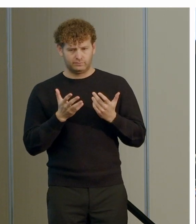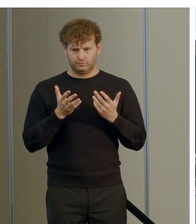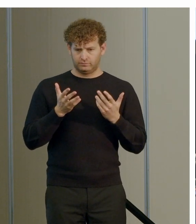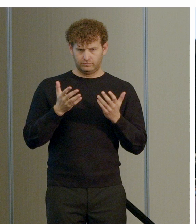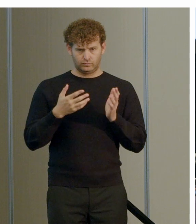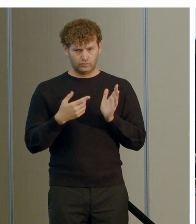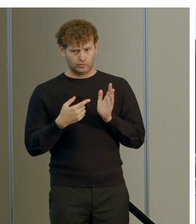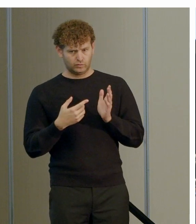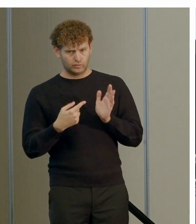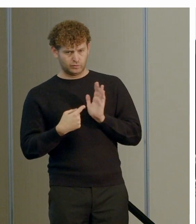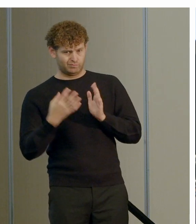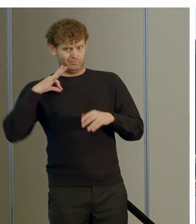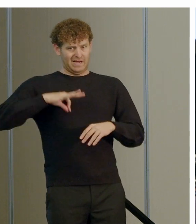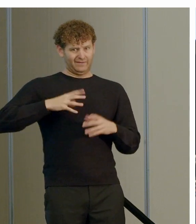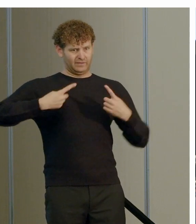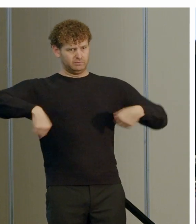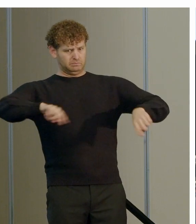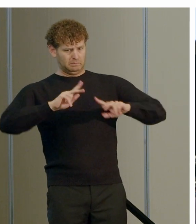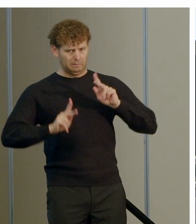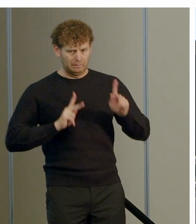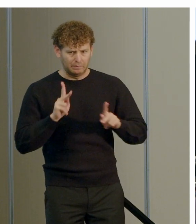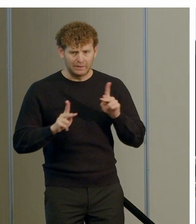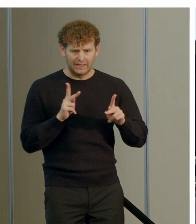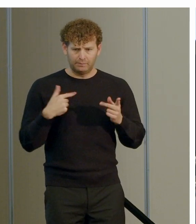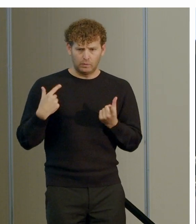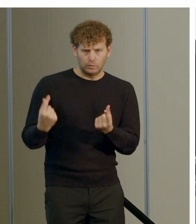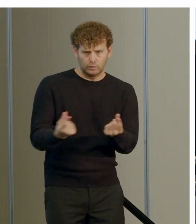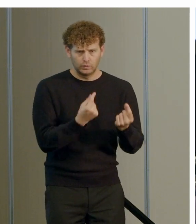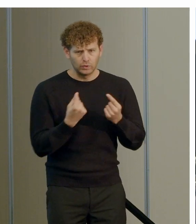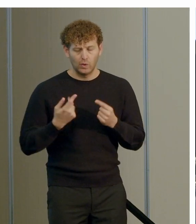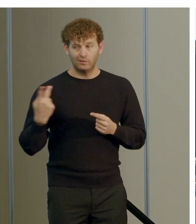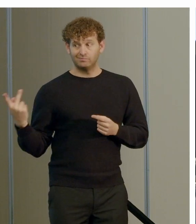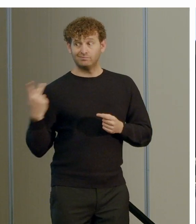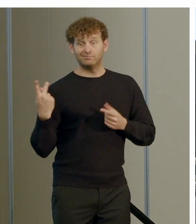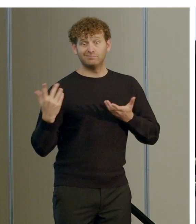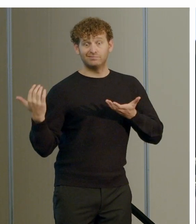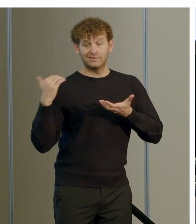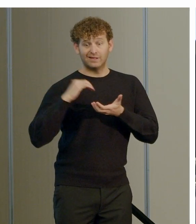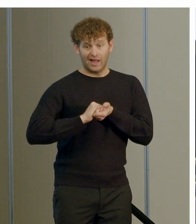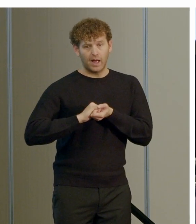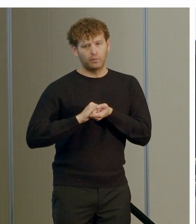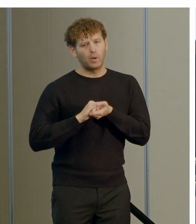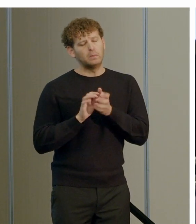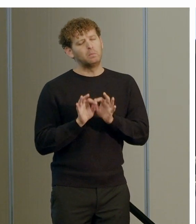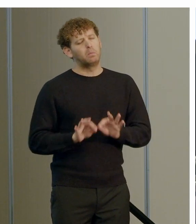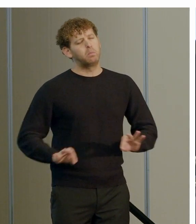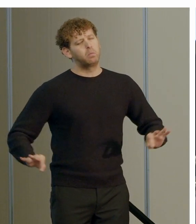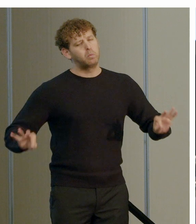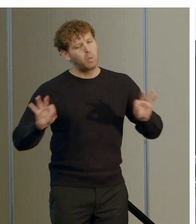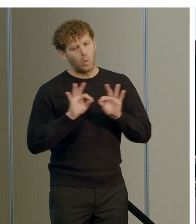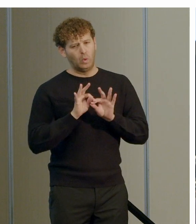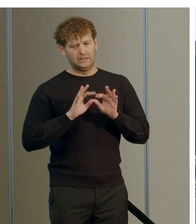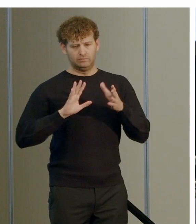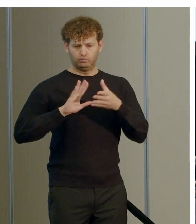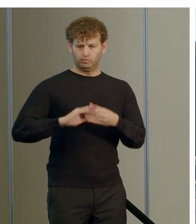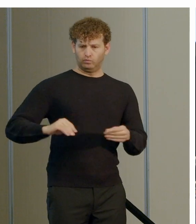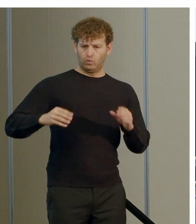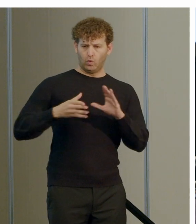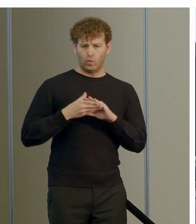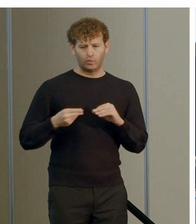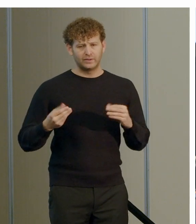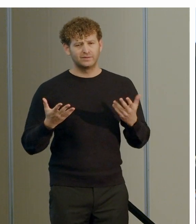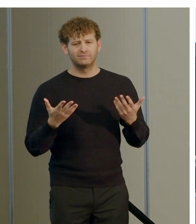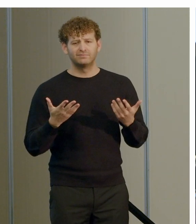key part of that story. Please feel free to come up at the end. If you want to leave early and you're bold enough to come grab some